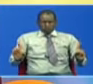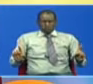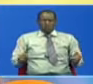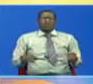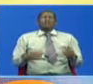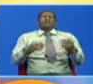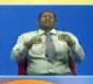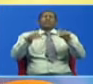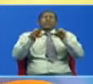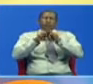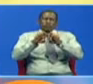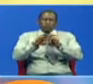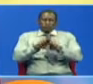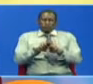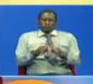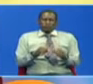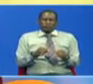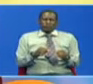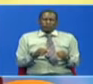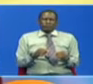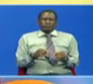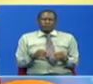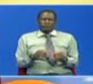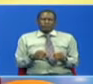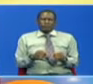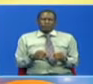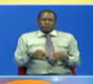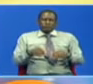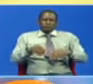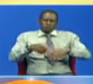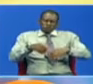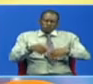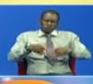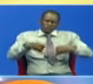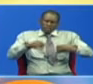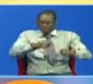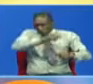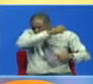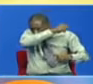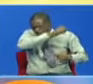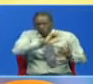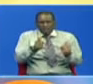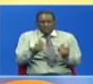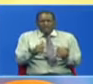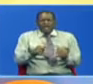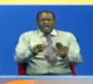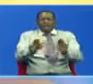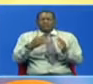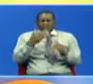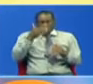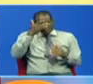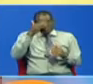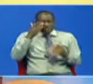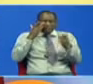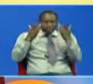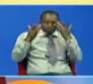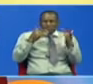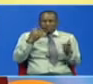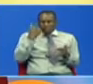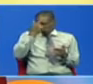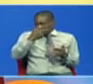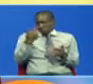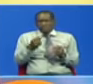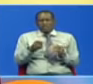observing cuff etiquette, avoiding face touching, proper use of face mask,